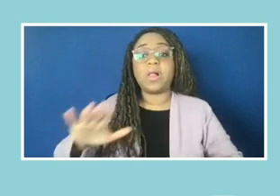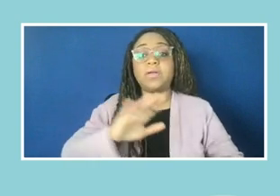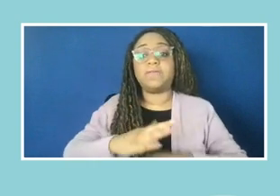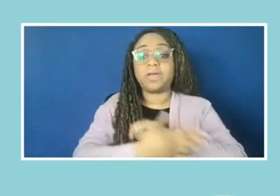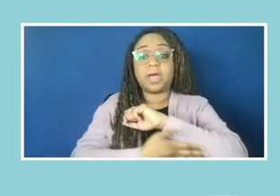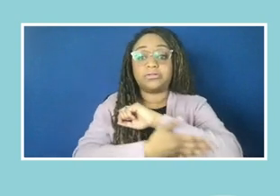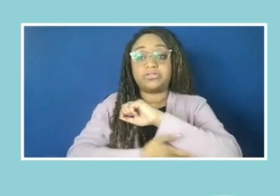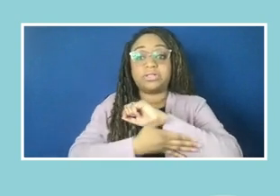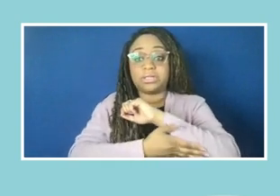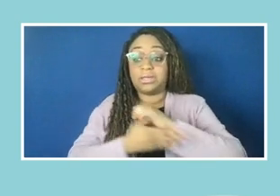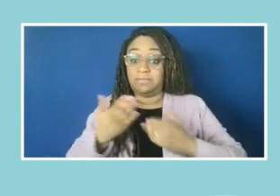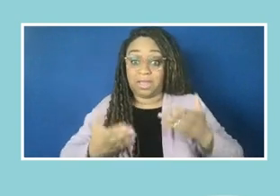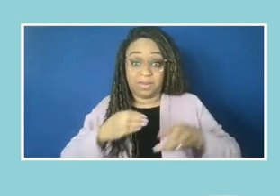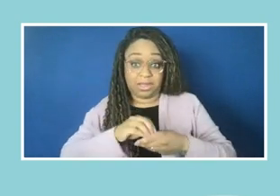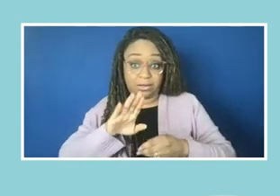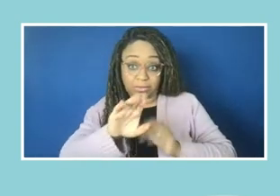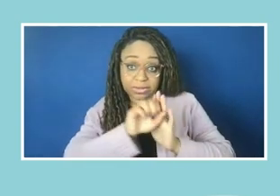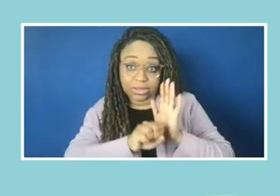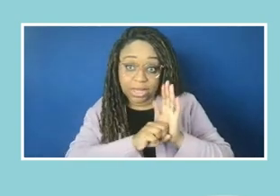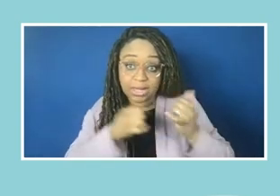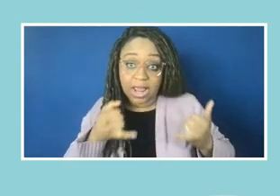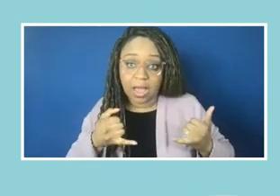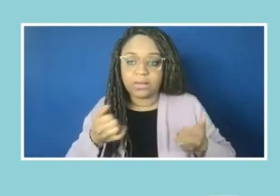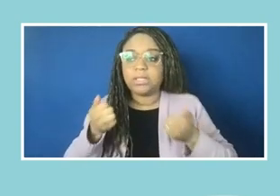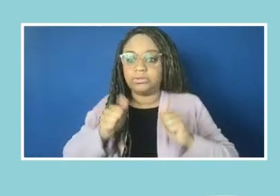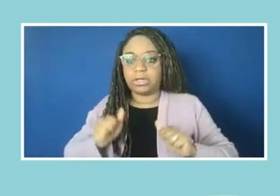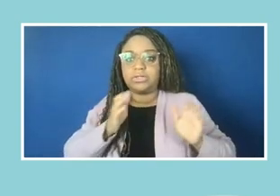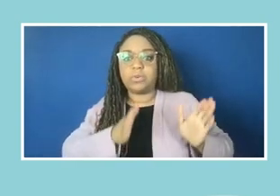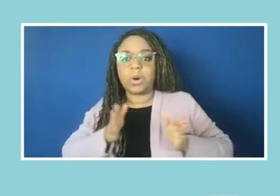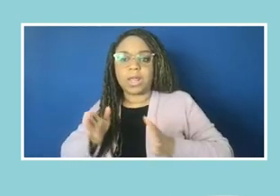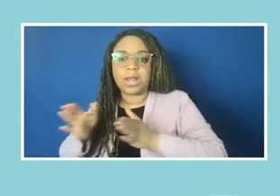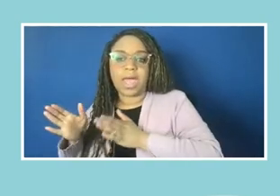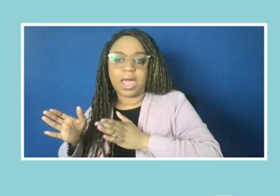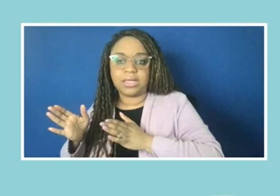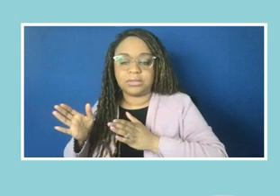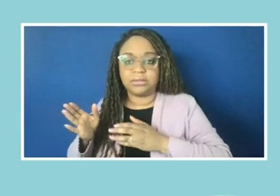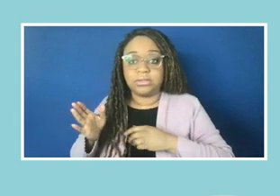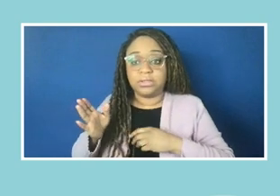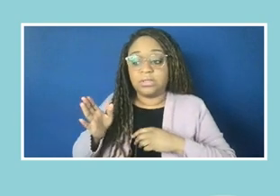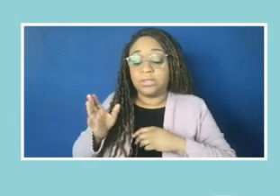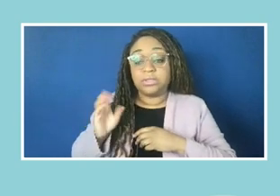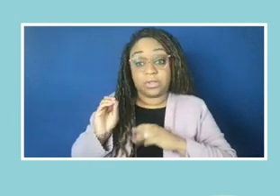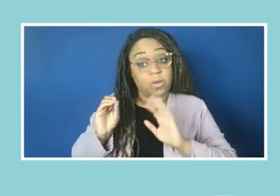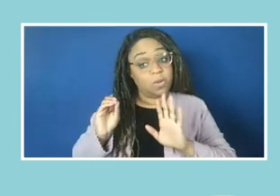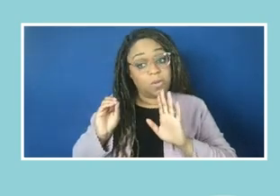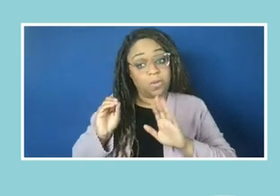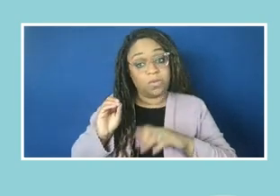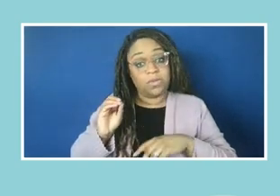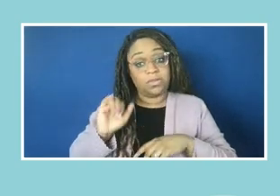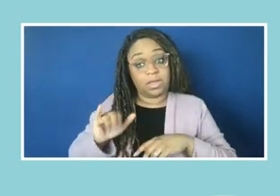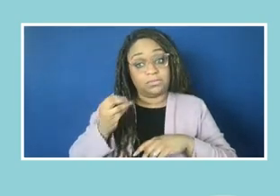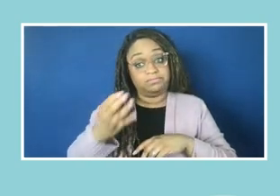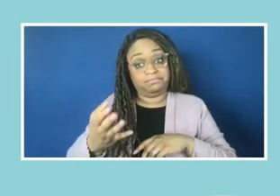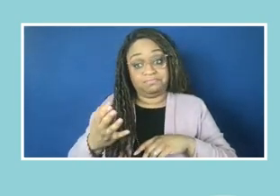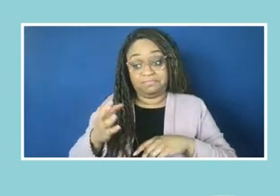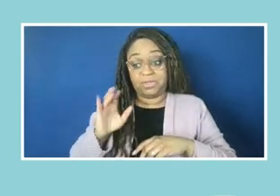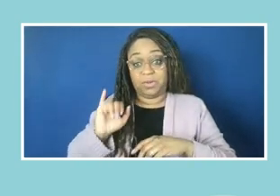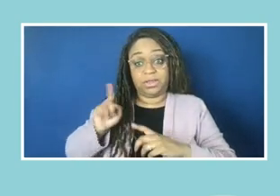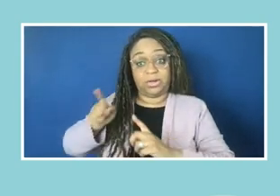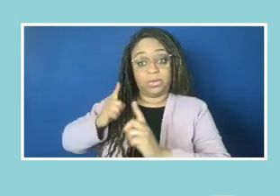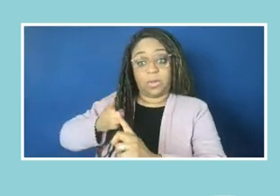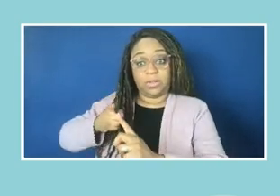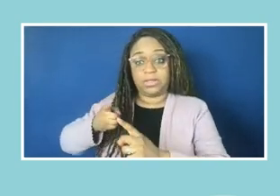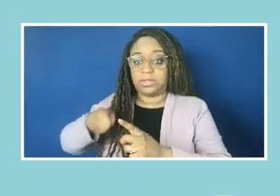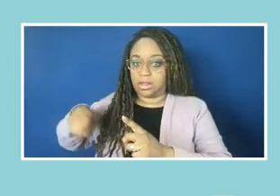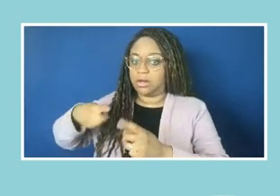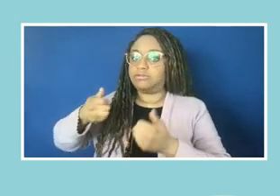And he's on a tour right now doing that. So that gives you an idea of what it is they're trying to do. They're trying to make things happen again.